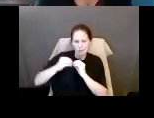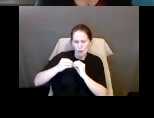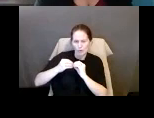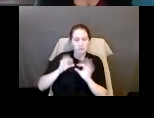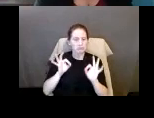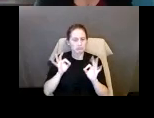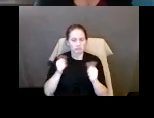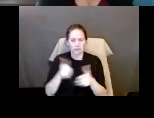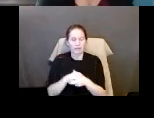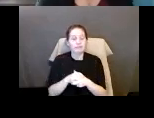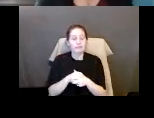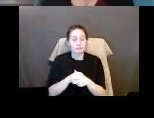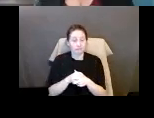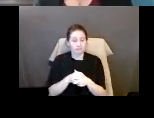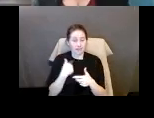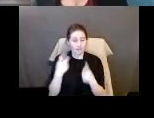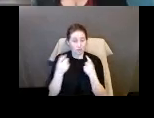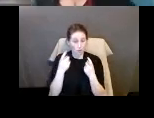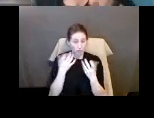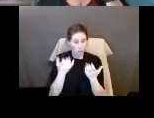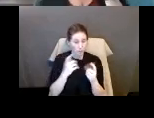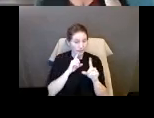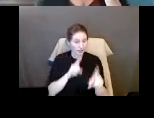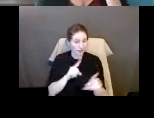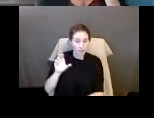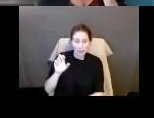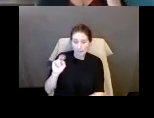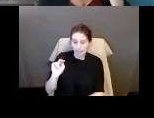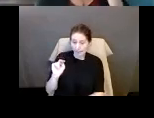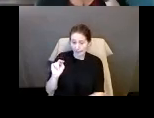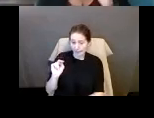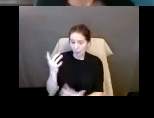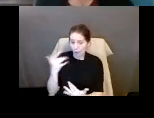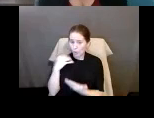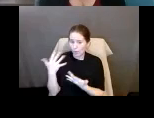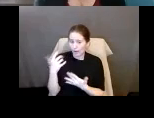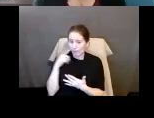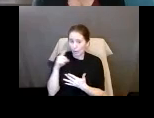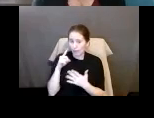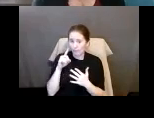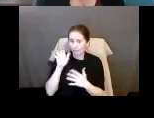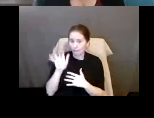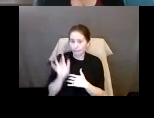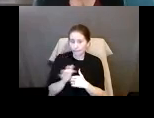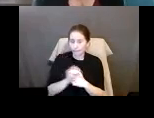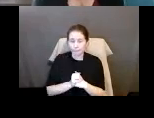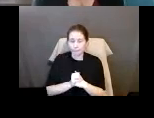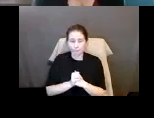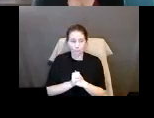great. Ben, is there a question you might want me to answer in the interim while we let people do the poll?